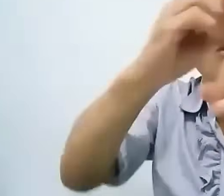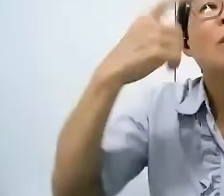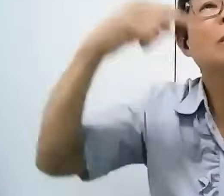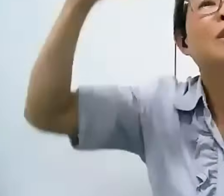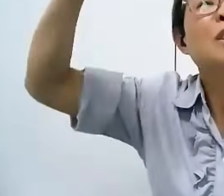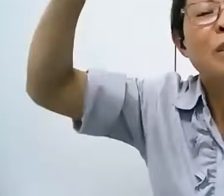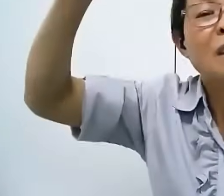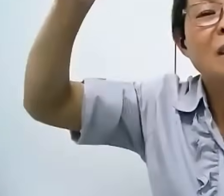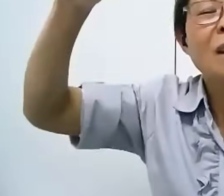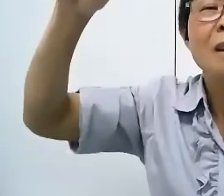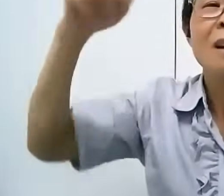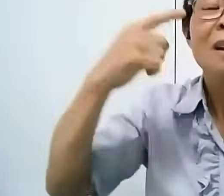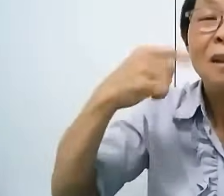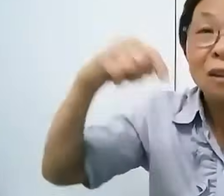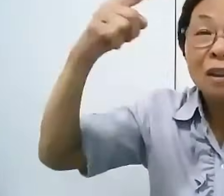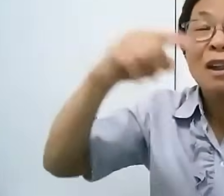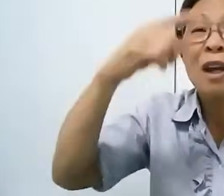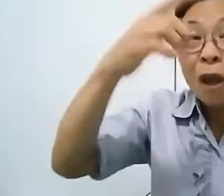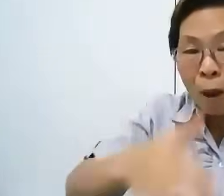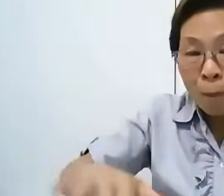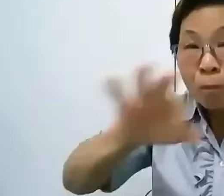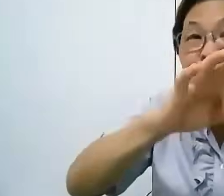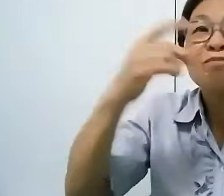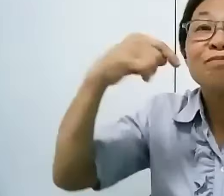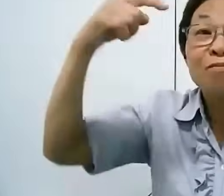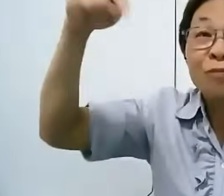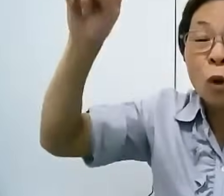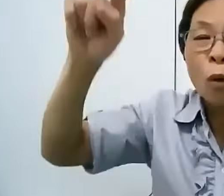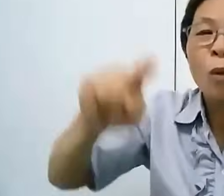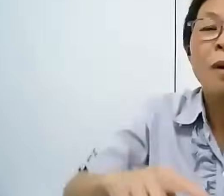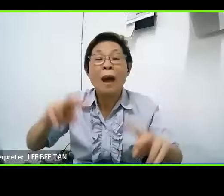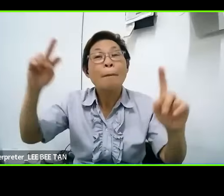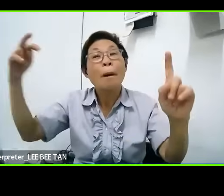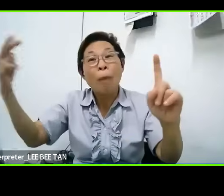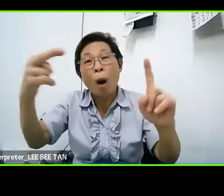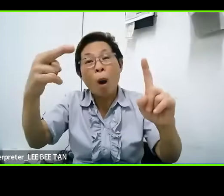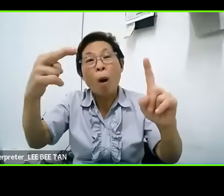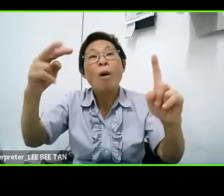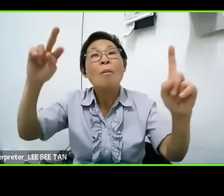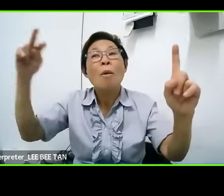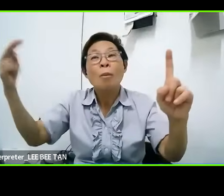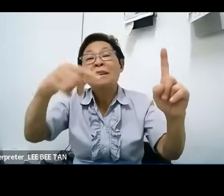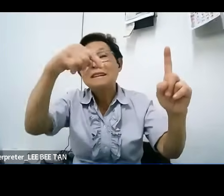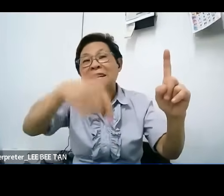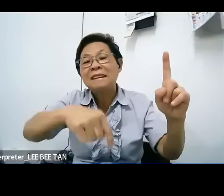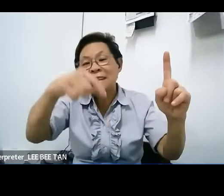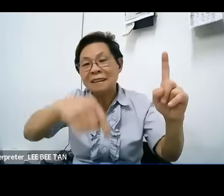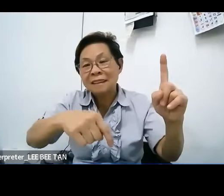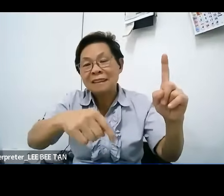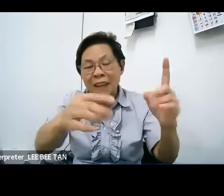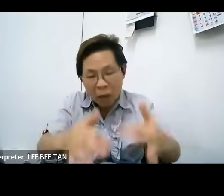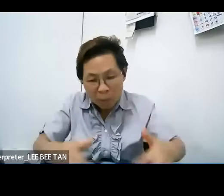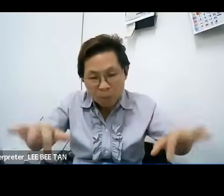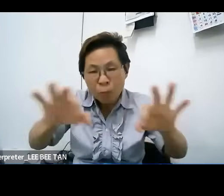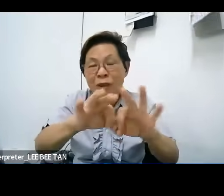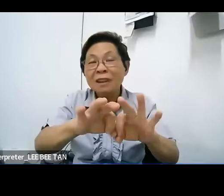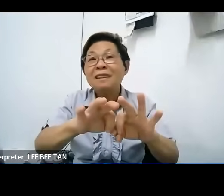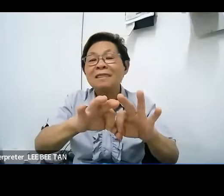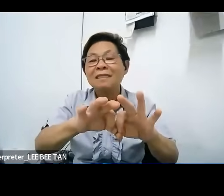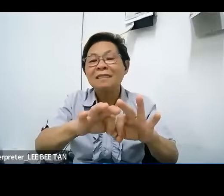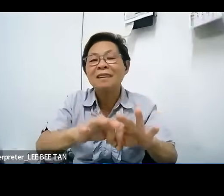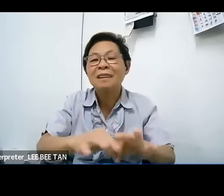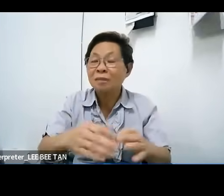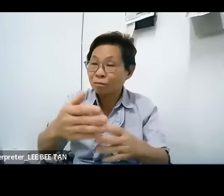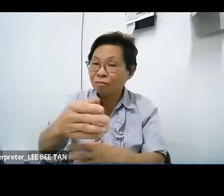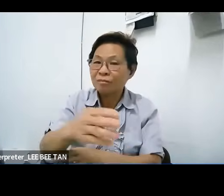us listen to Ms. Wilczek's insights and perspectives on this very significant matter. Ms. Wilczek, the floor is